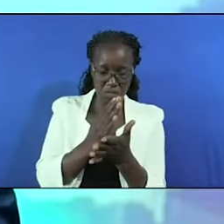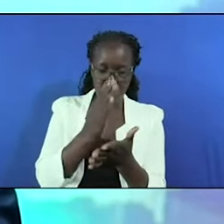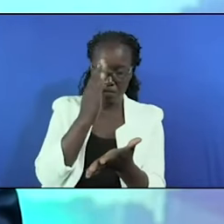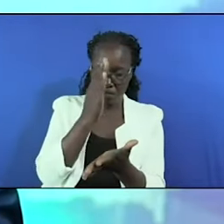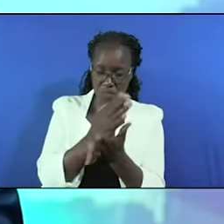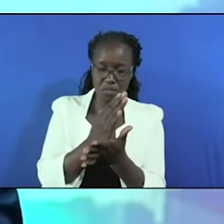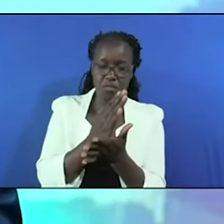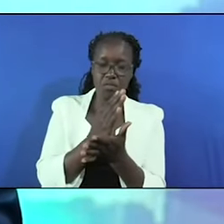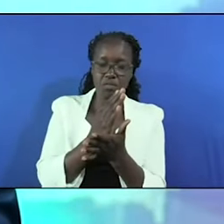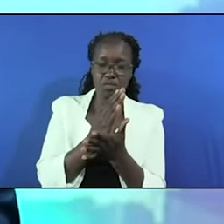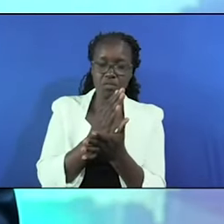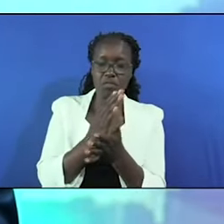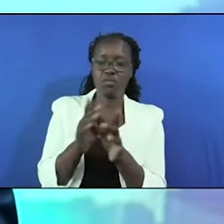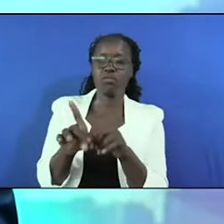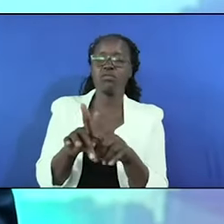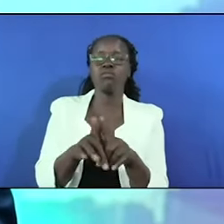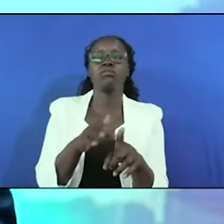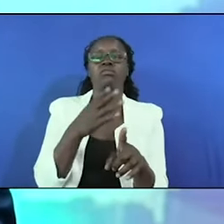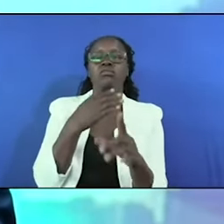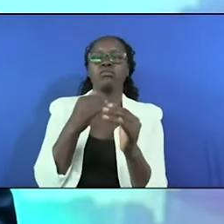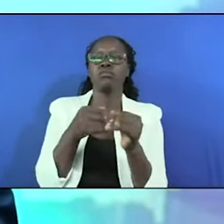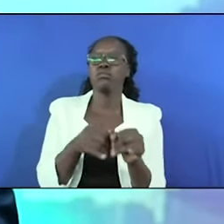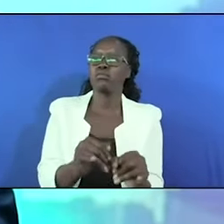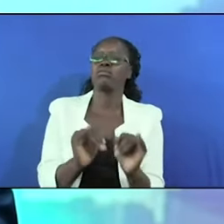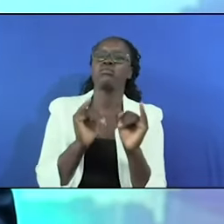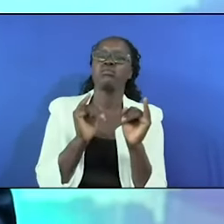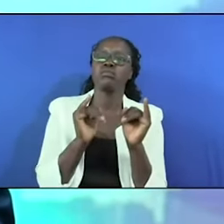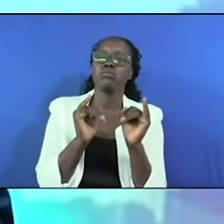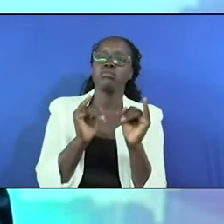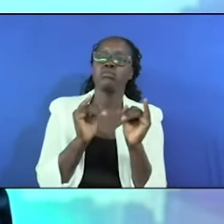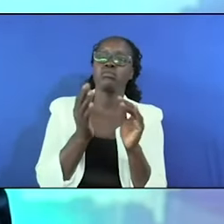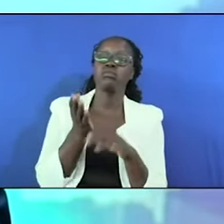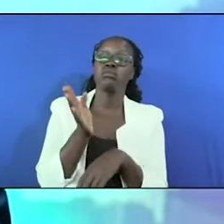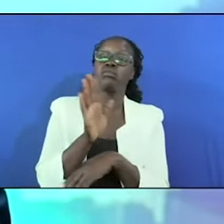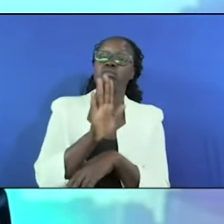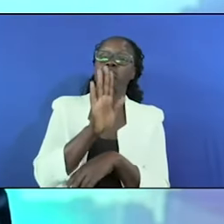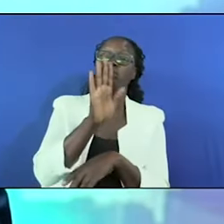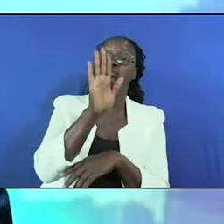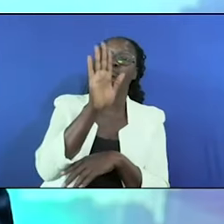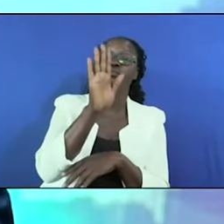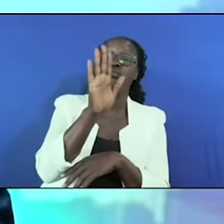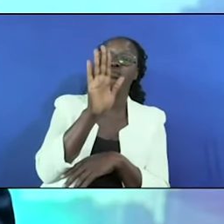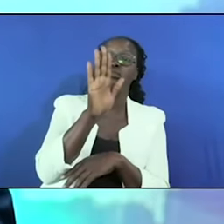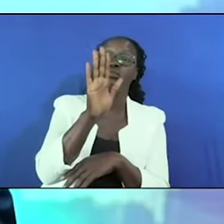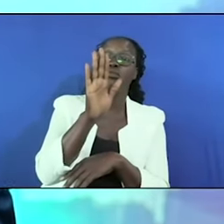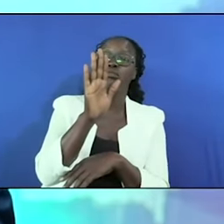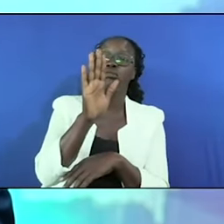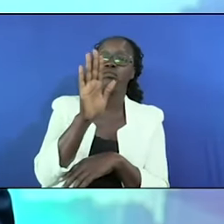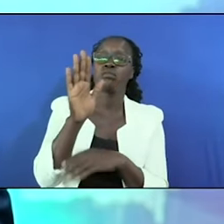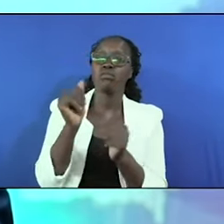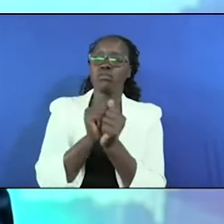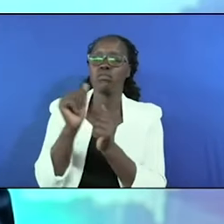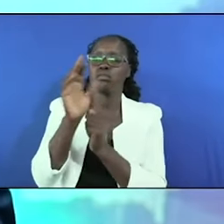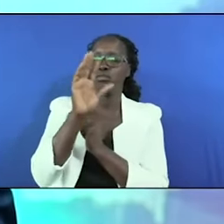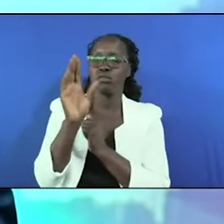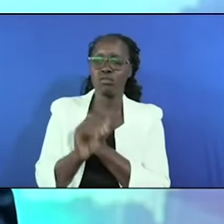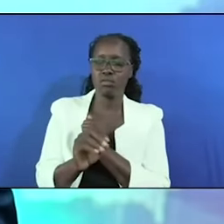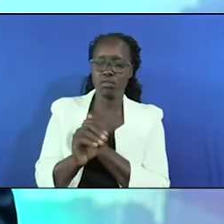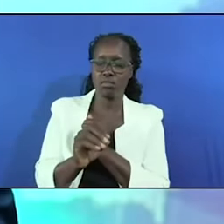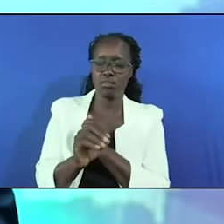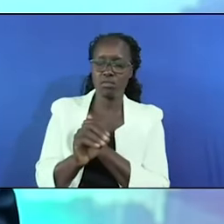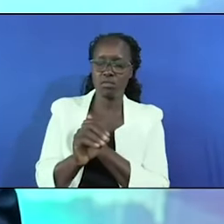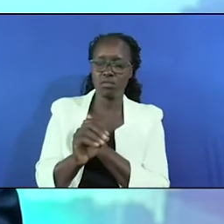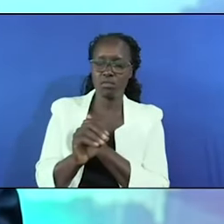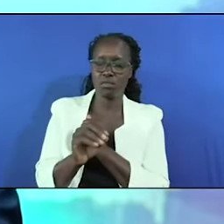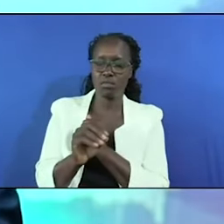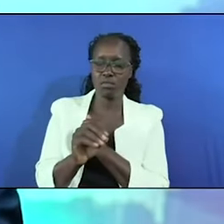If indeed, they also want to try to return to you at least 10%,